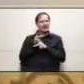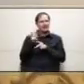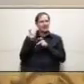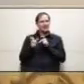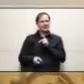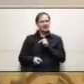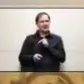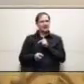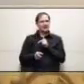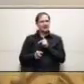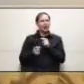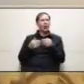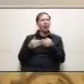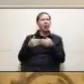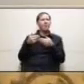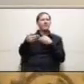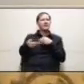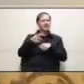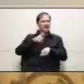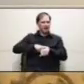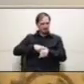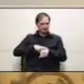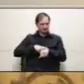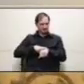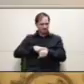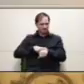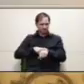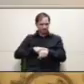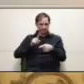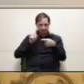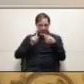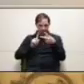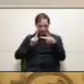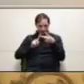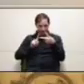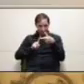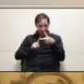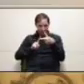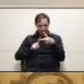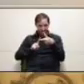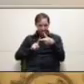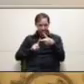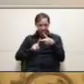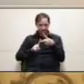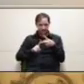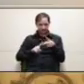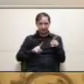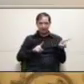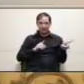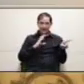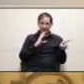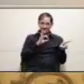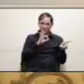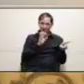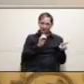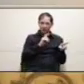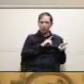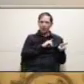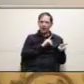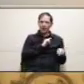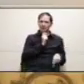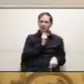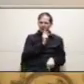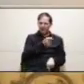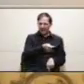beyond the regulated period? Mayor. Next, related. CFO. Why did you pay